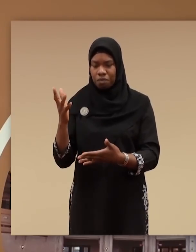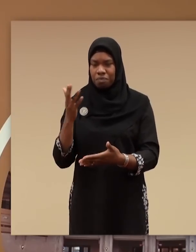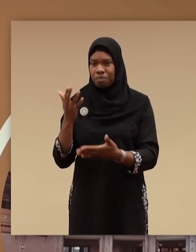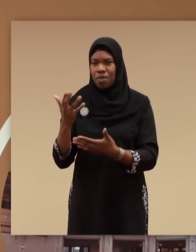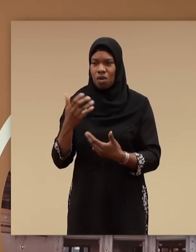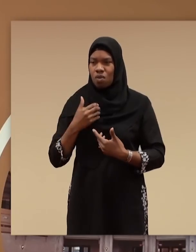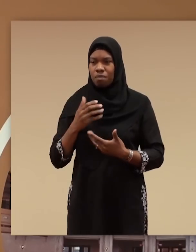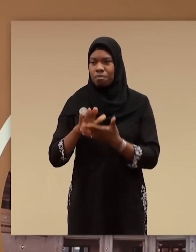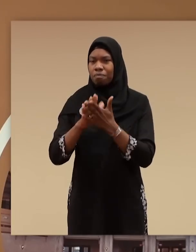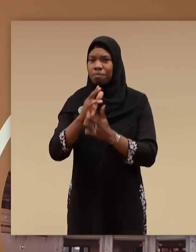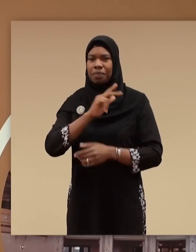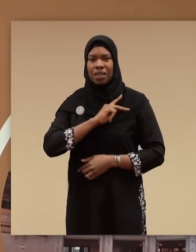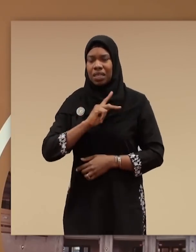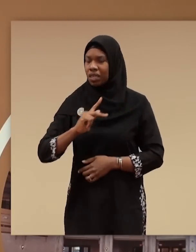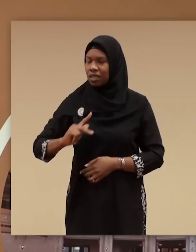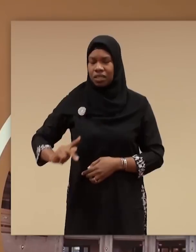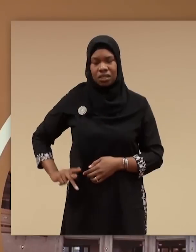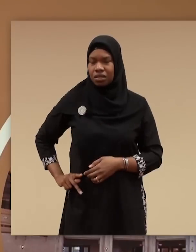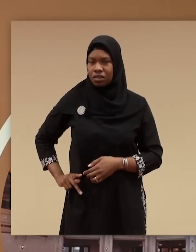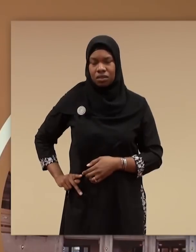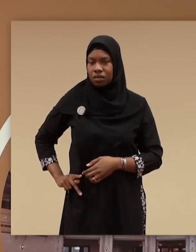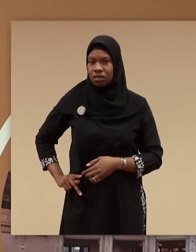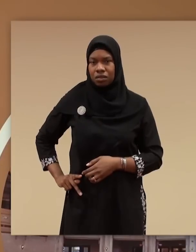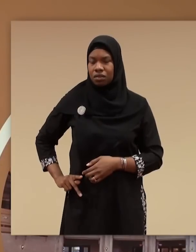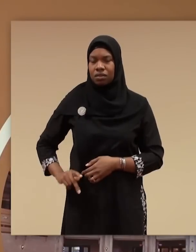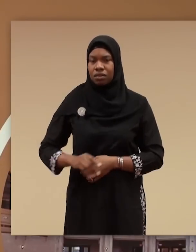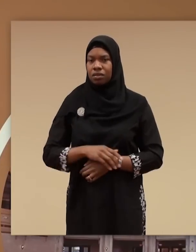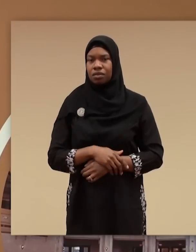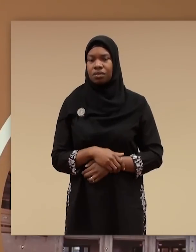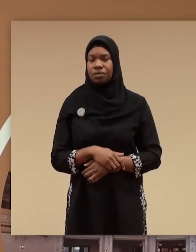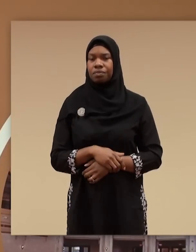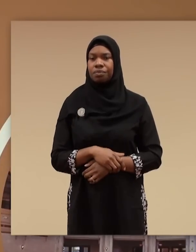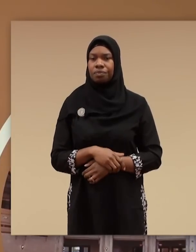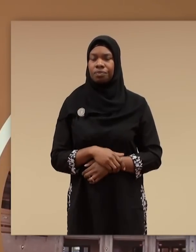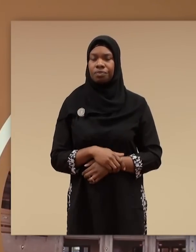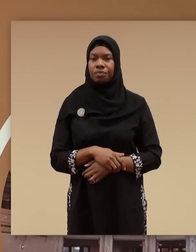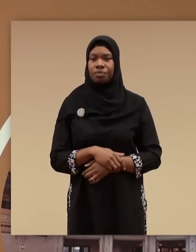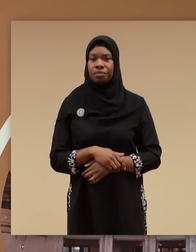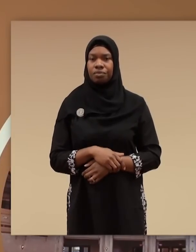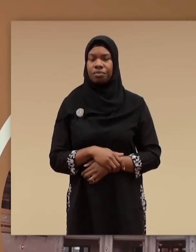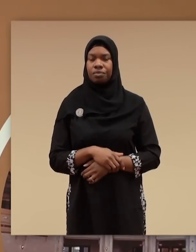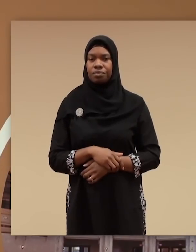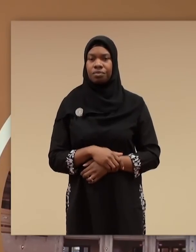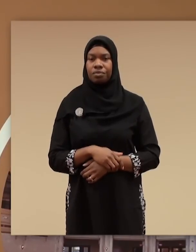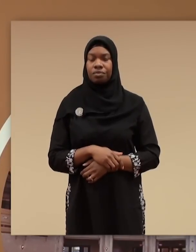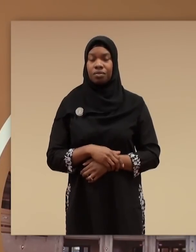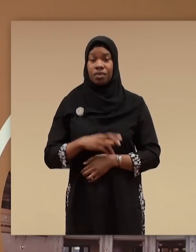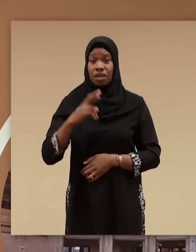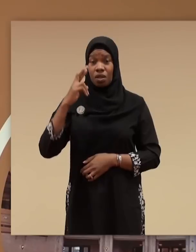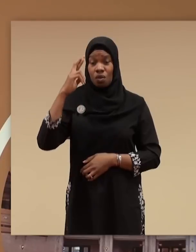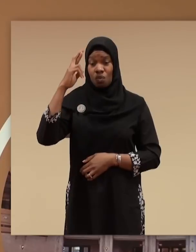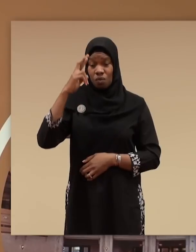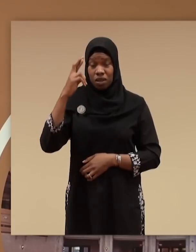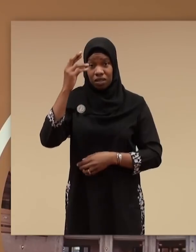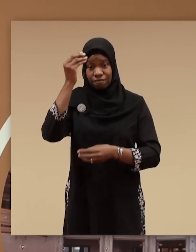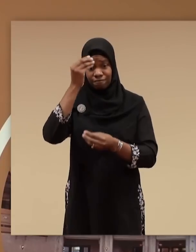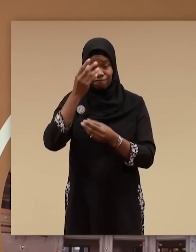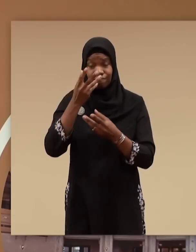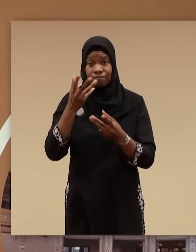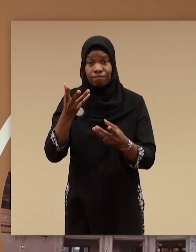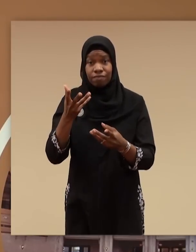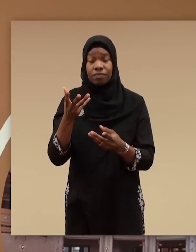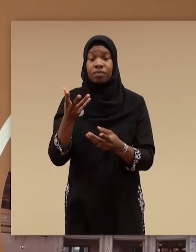to be the king of Arabia, but Almighty God has sent me as a